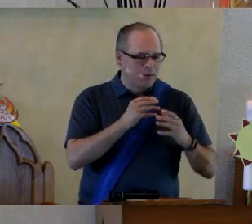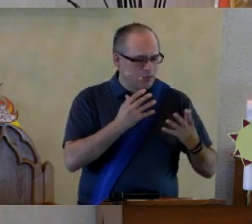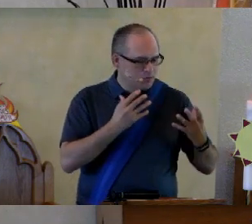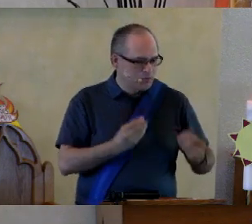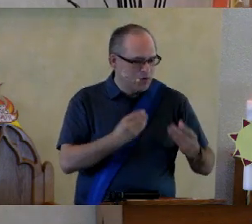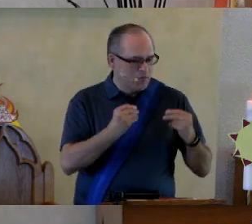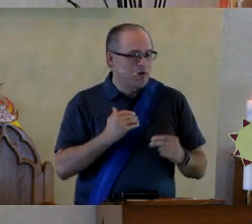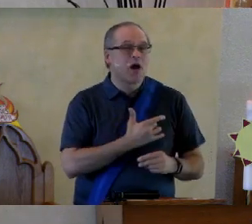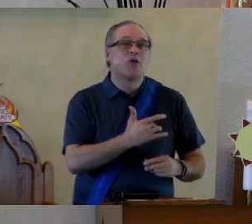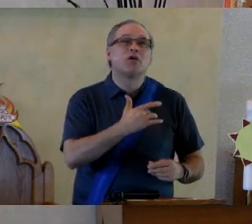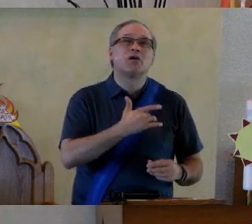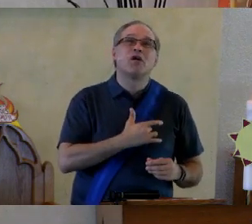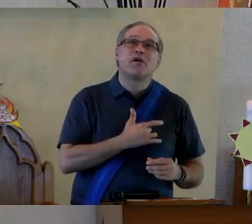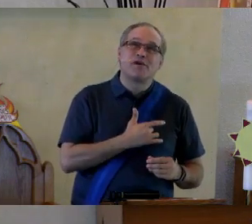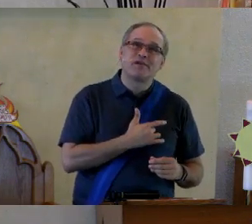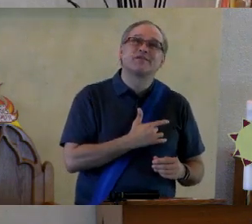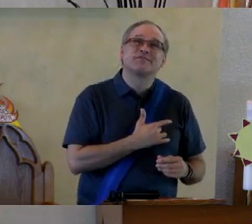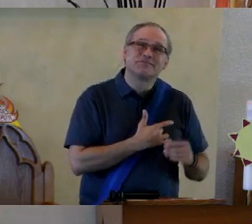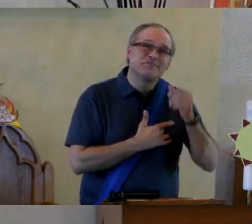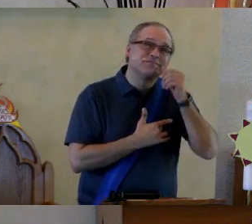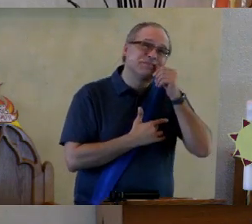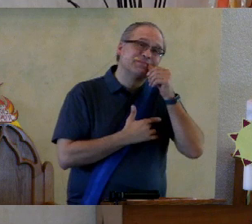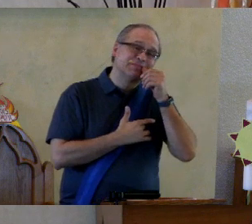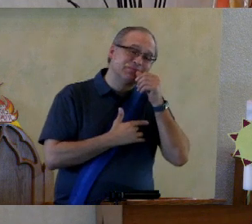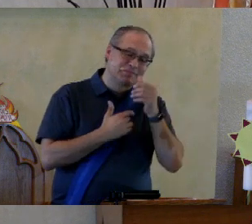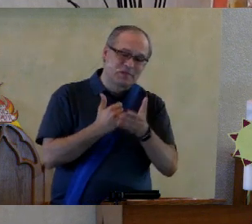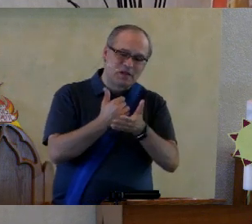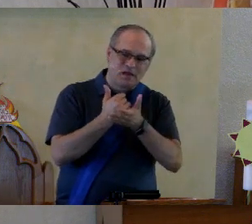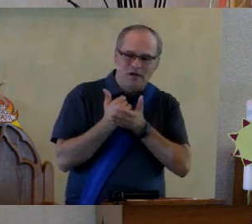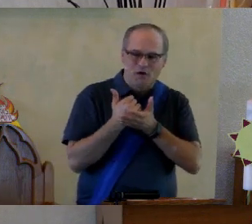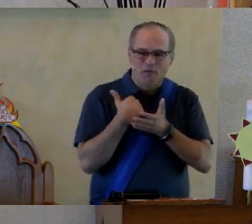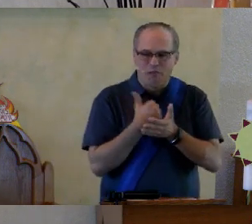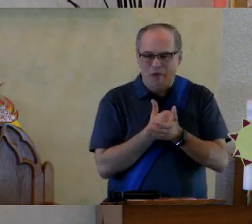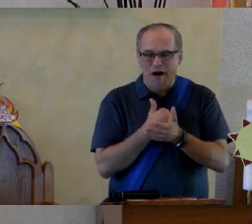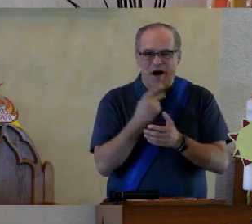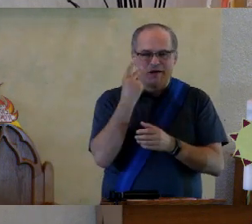Help us to see the things that have been hidden.